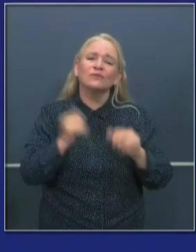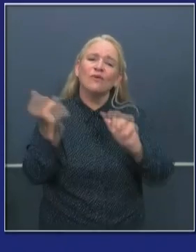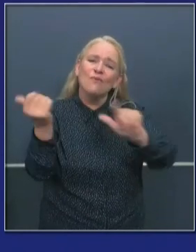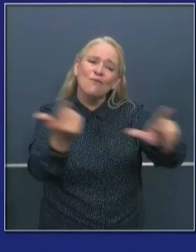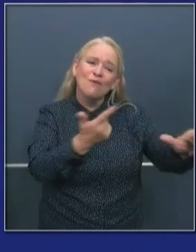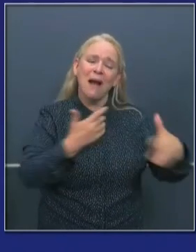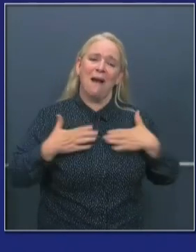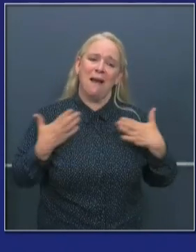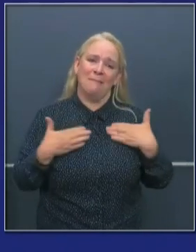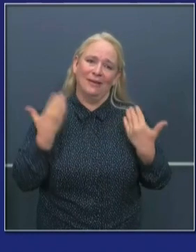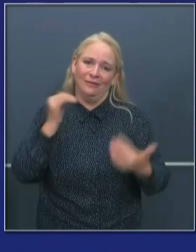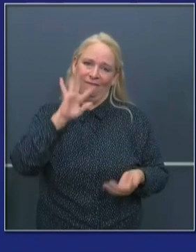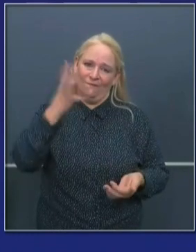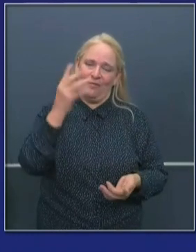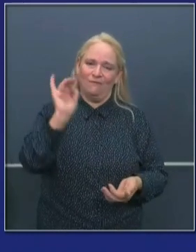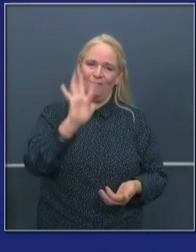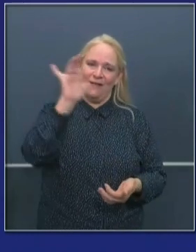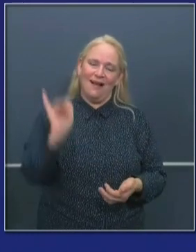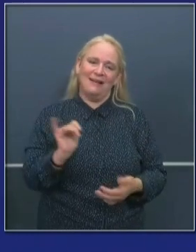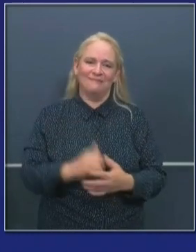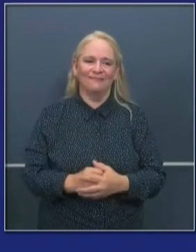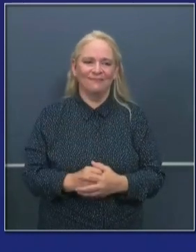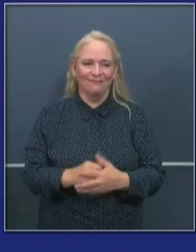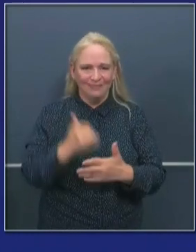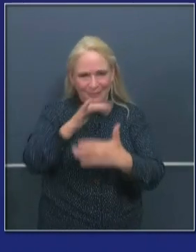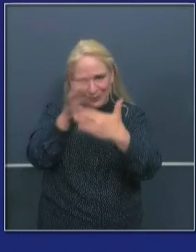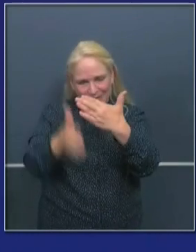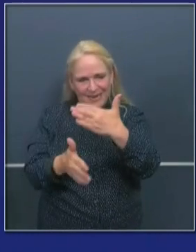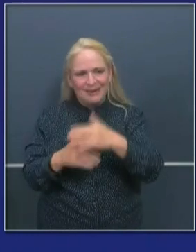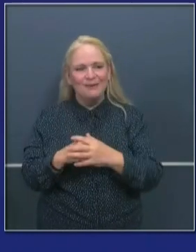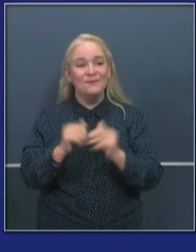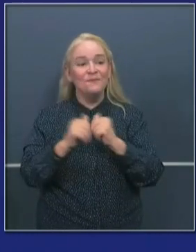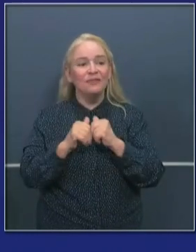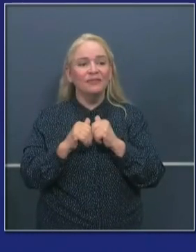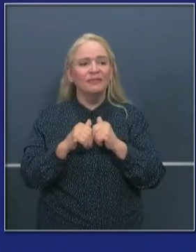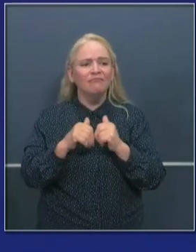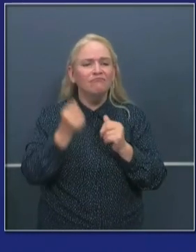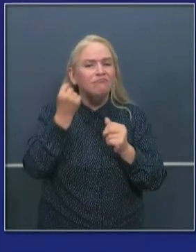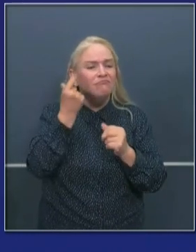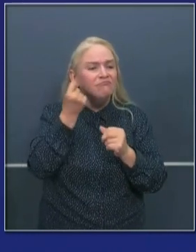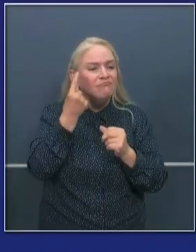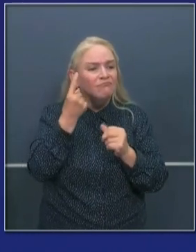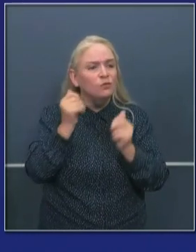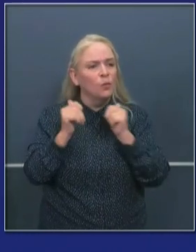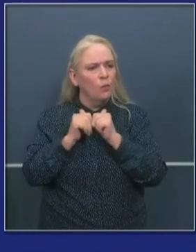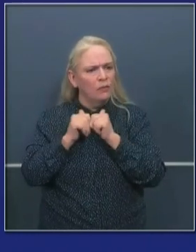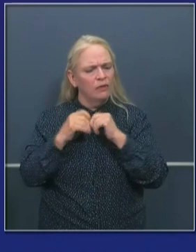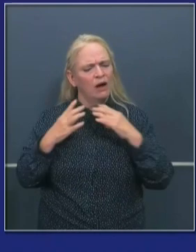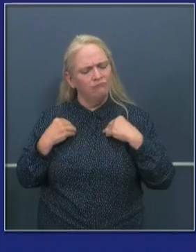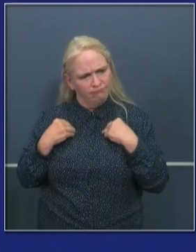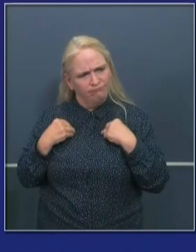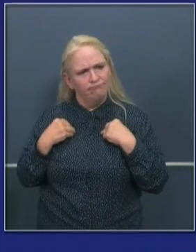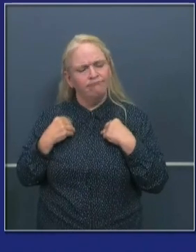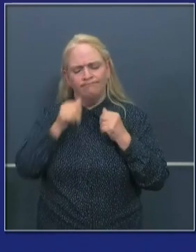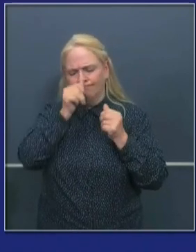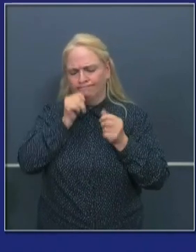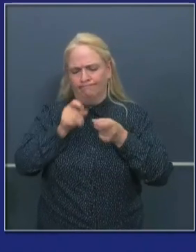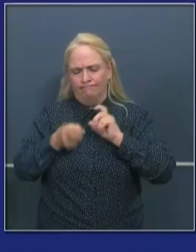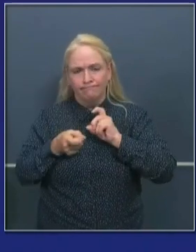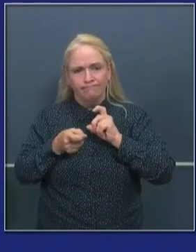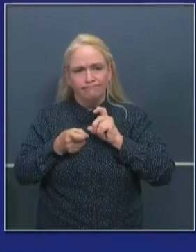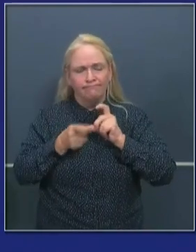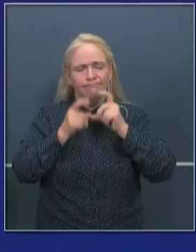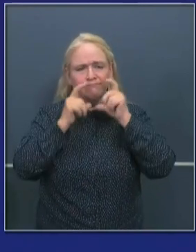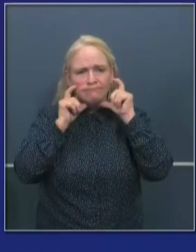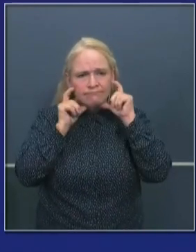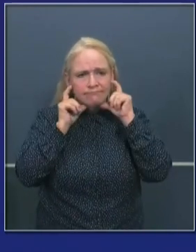happy 4th of July weekend with all of these criteria and conditions and modifications in mind.